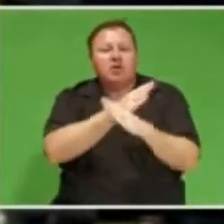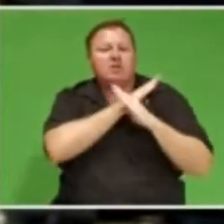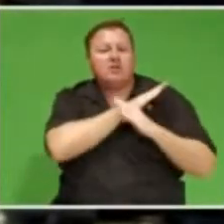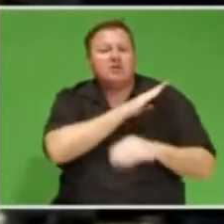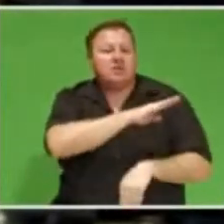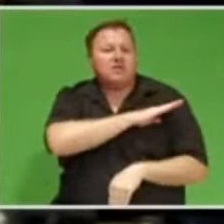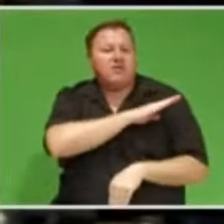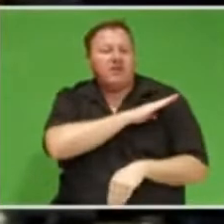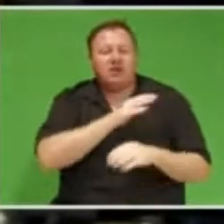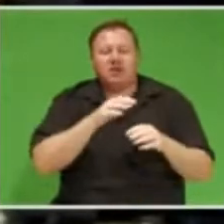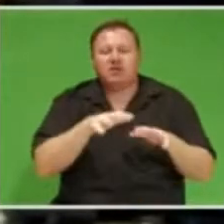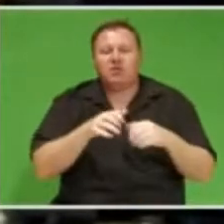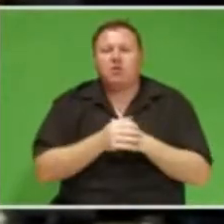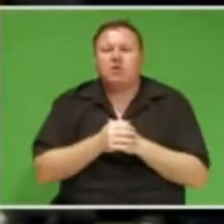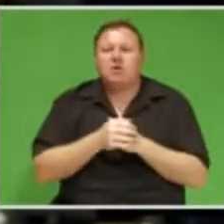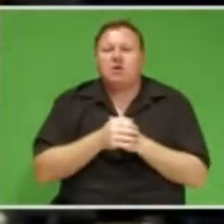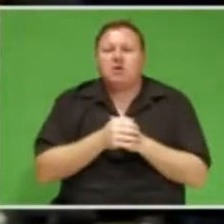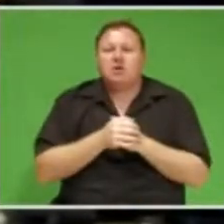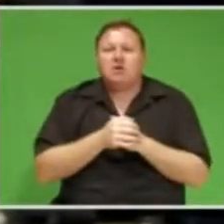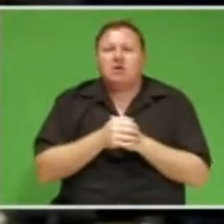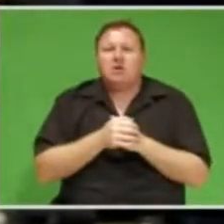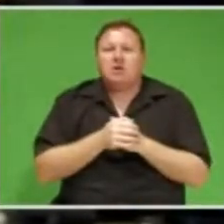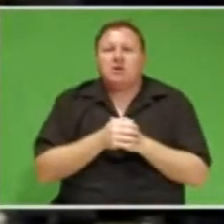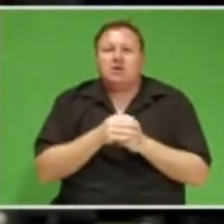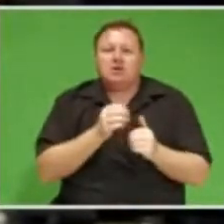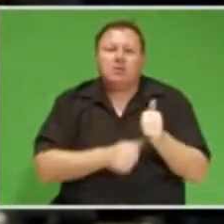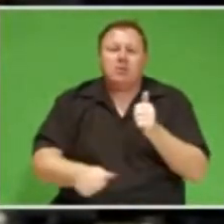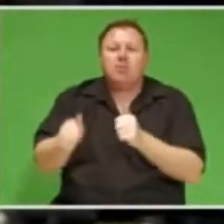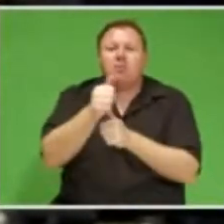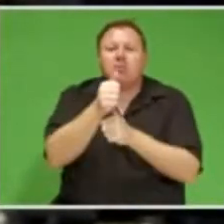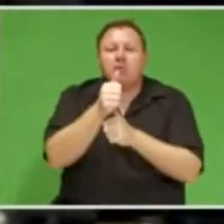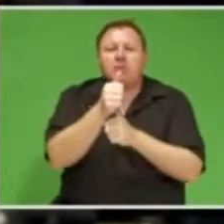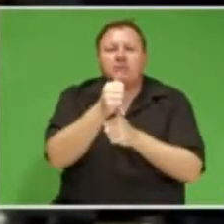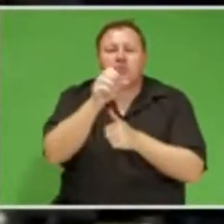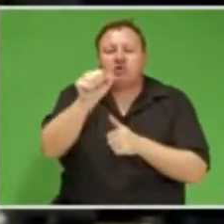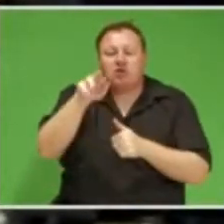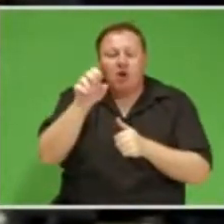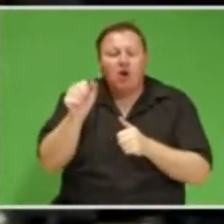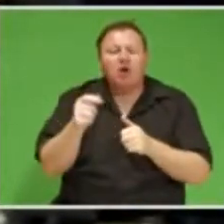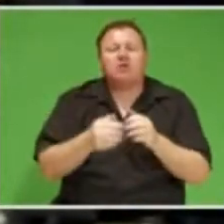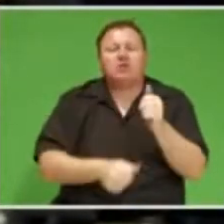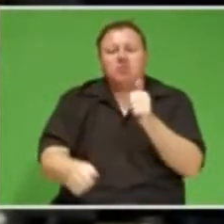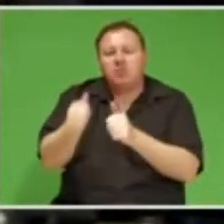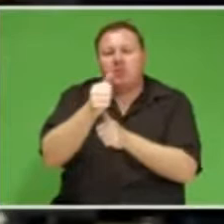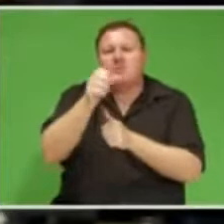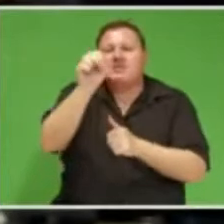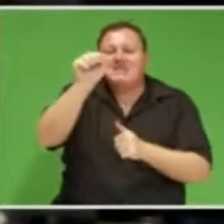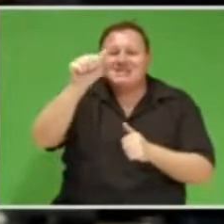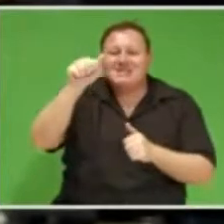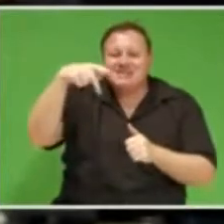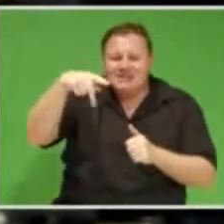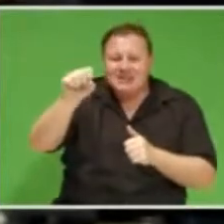Service, Commissioner of the South African Revenue Service, fellow South Africans.